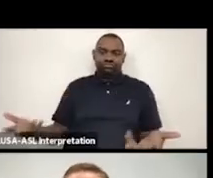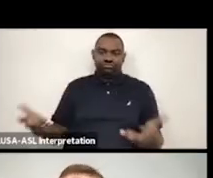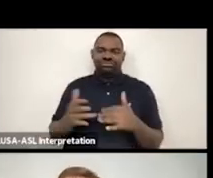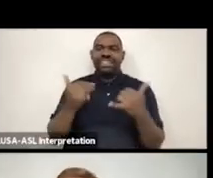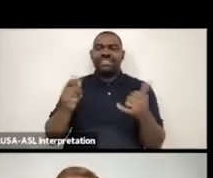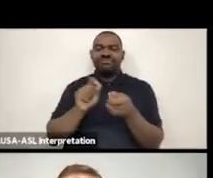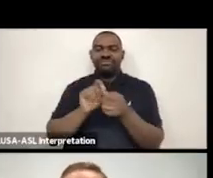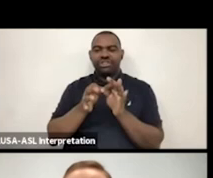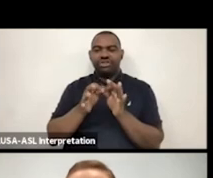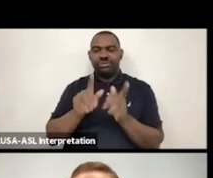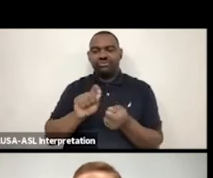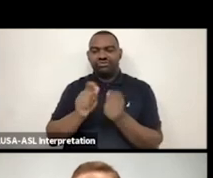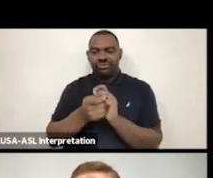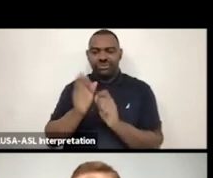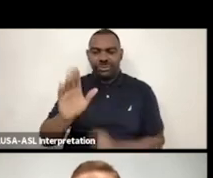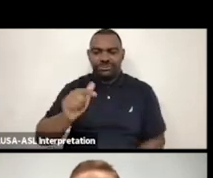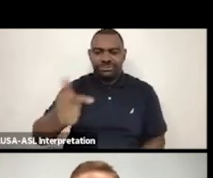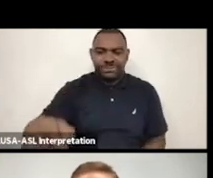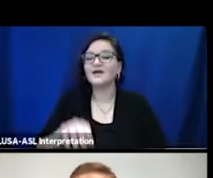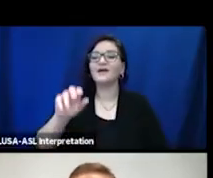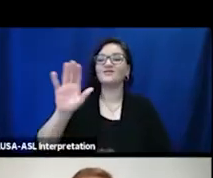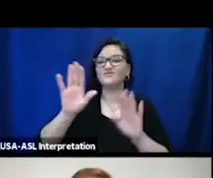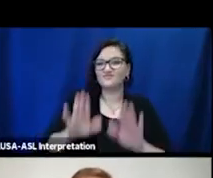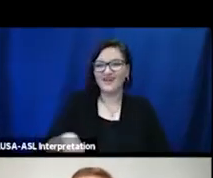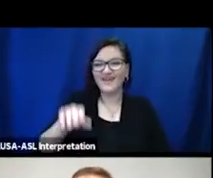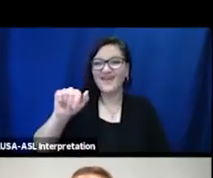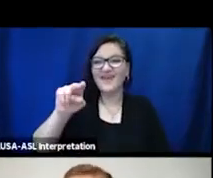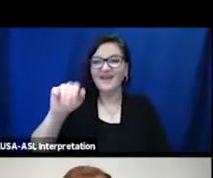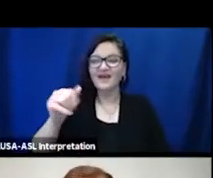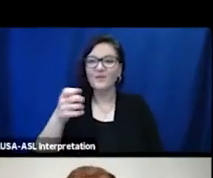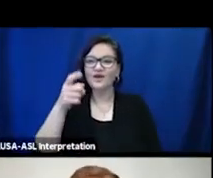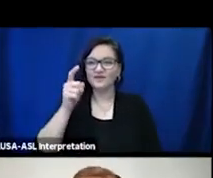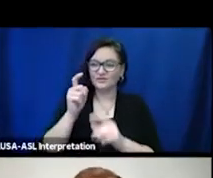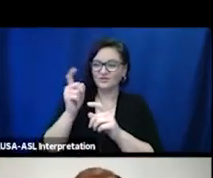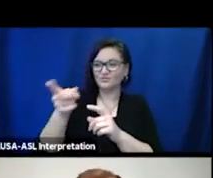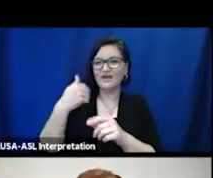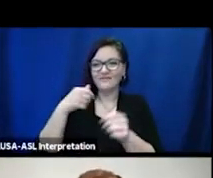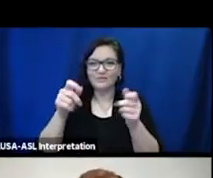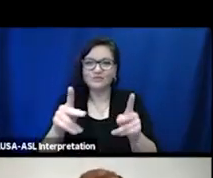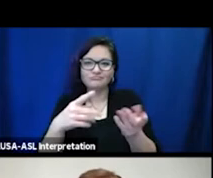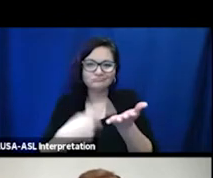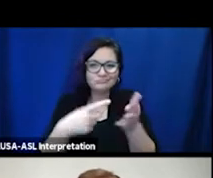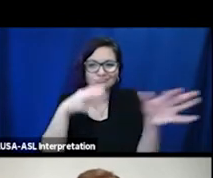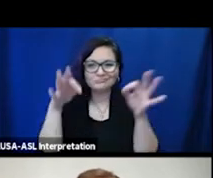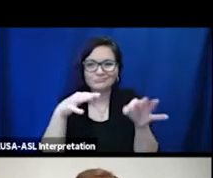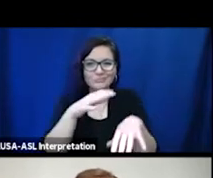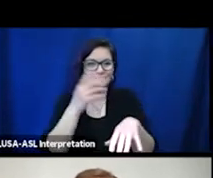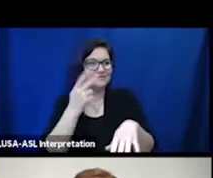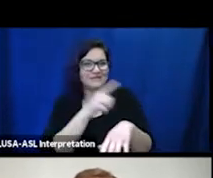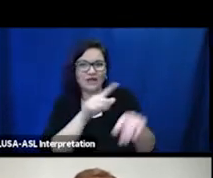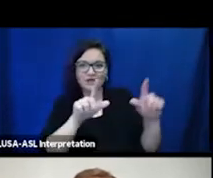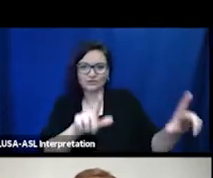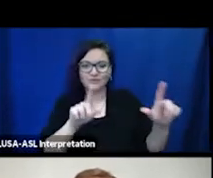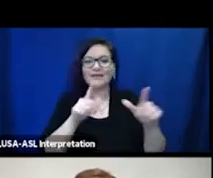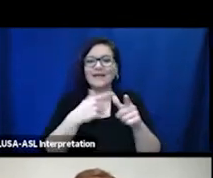want to give you a minute to talk a little bit about what's on screen, and then we will definitely bring you both back on later to answer a couple of the really